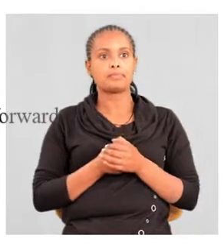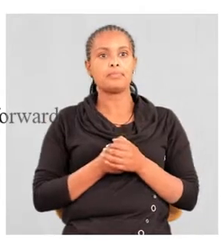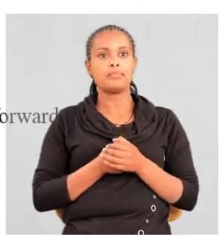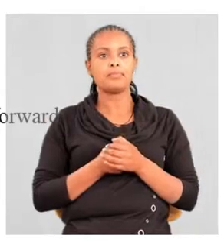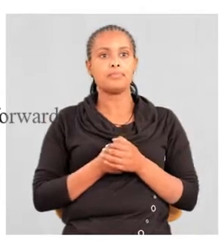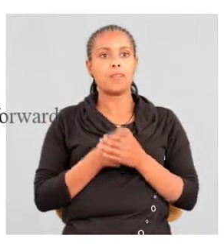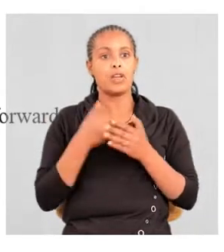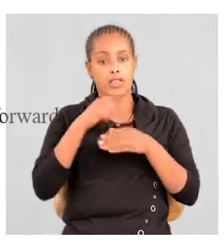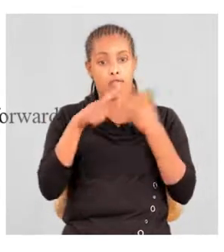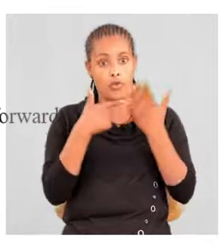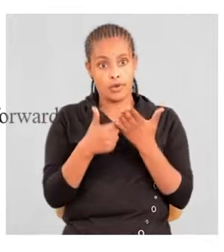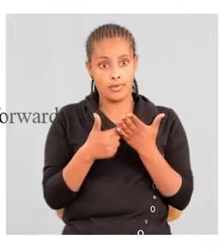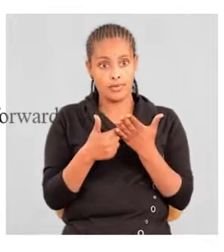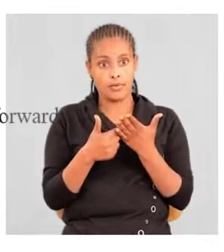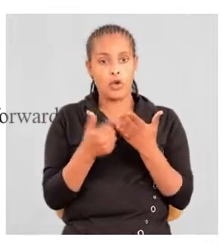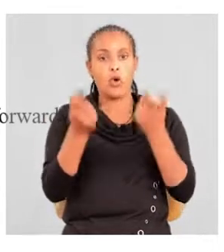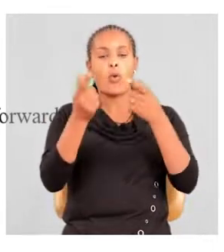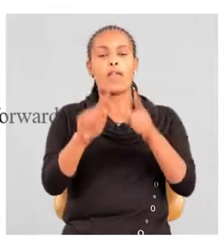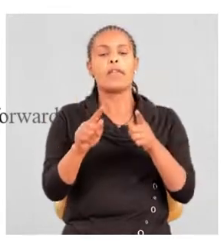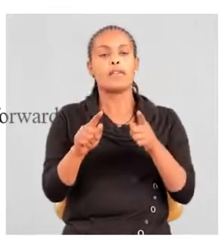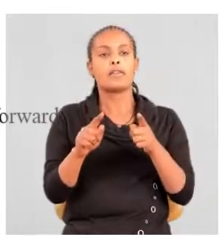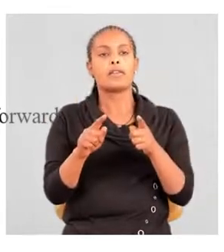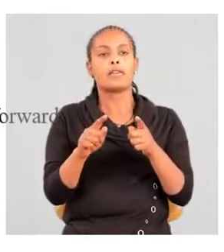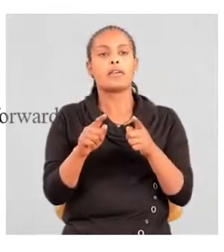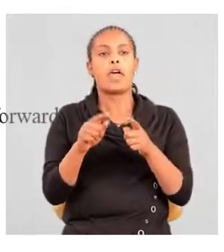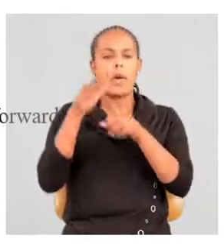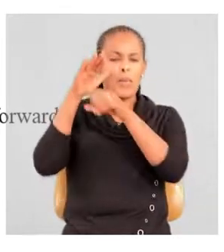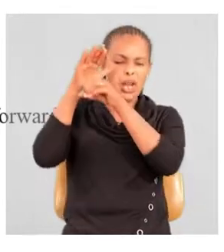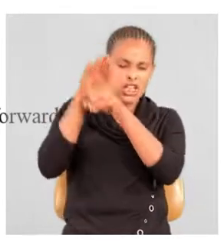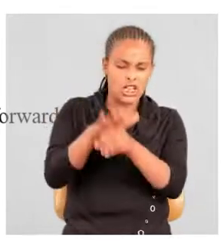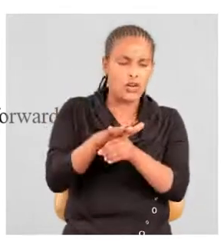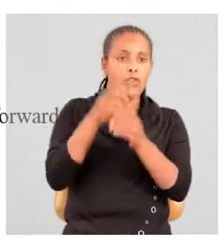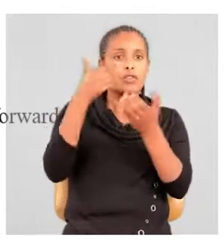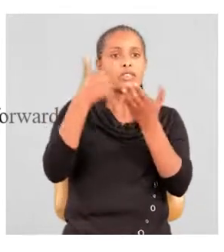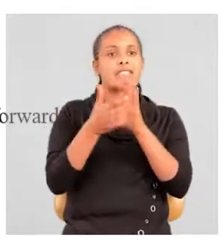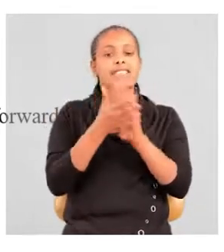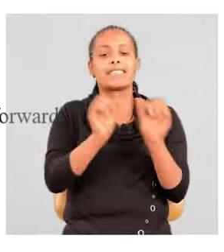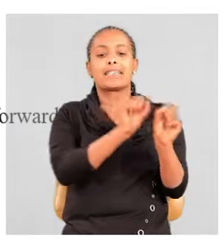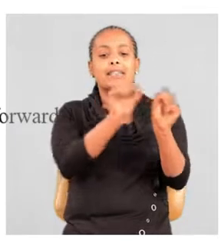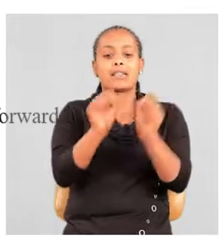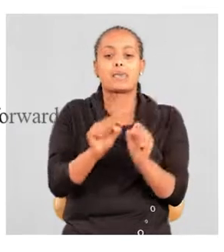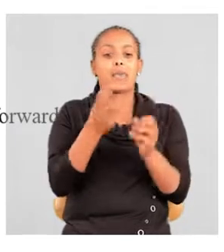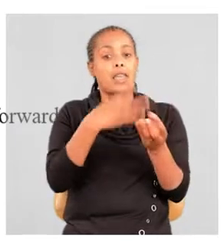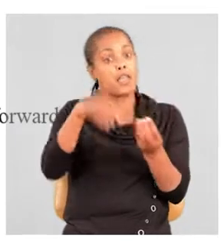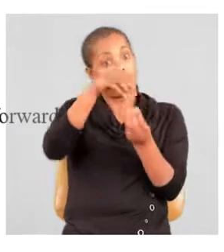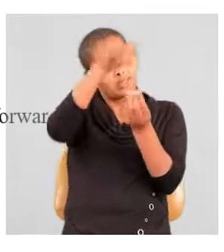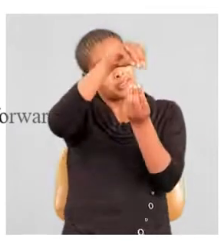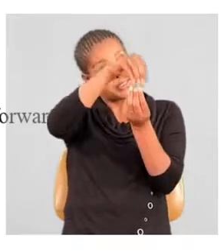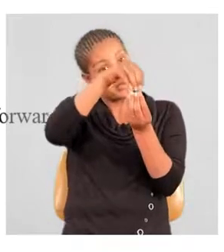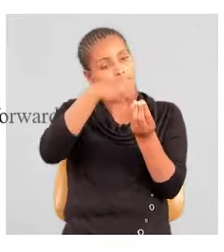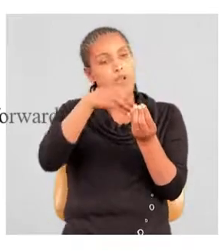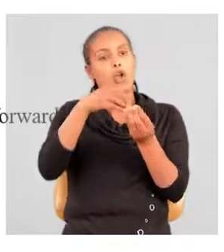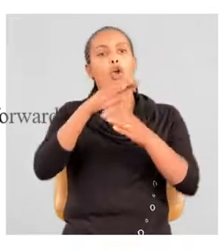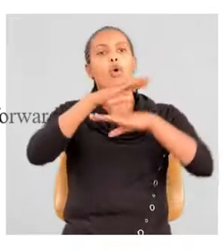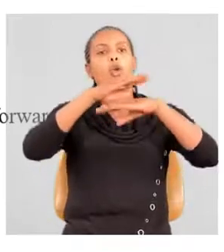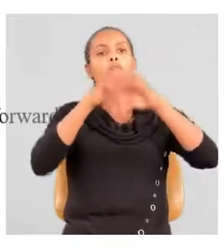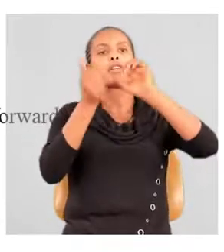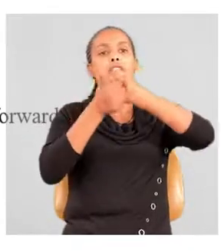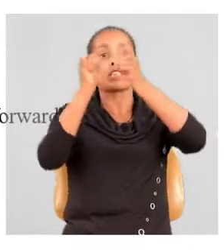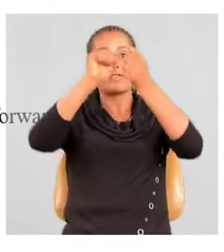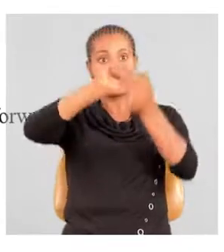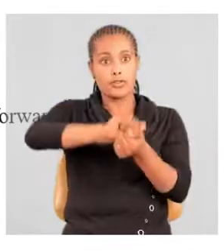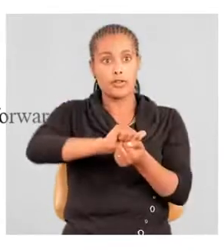gas. Therefore, when a pressure of this system increase, equilibrium